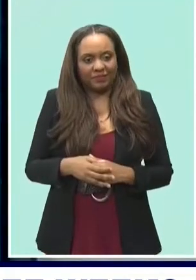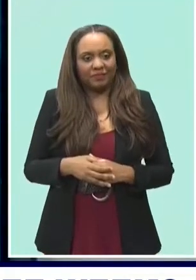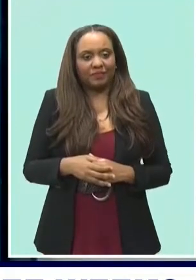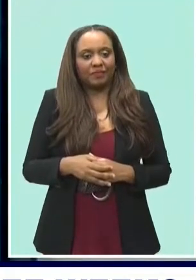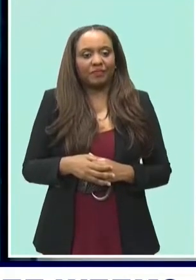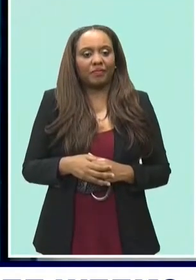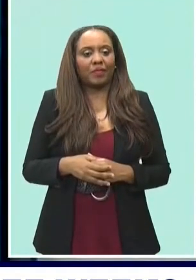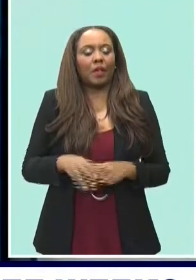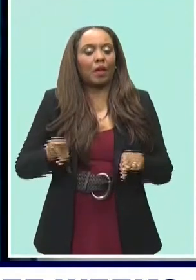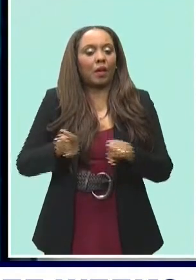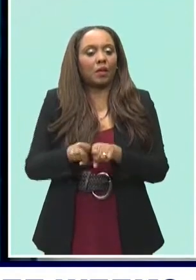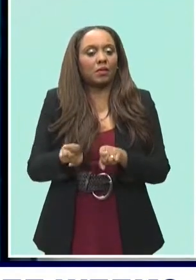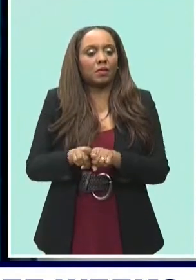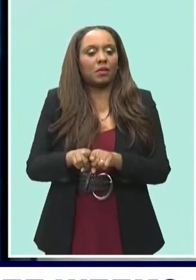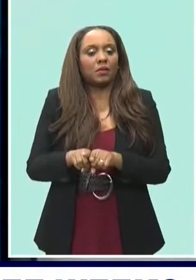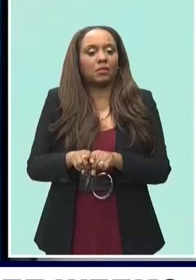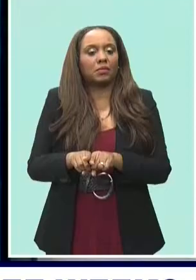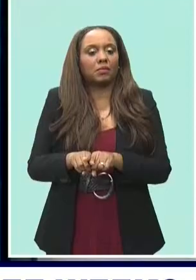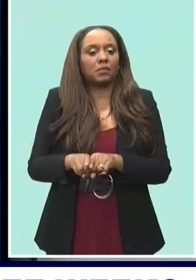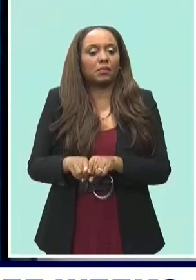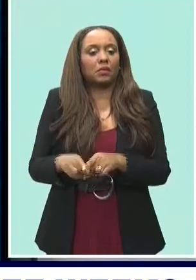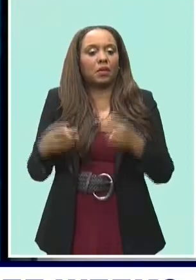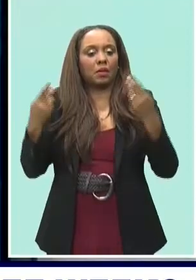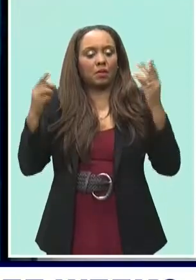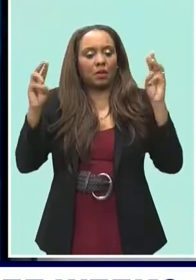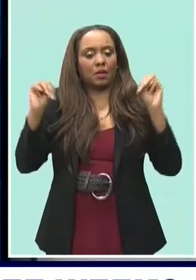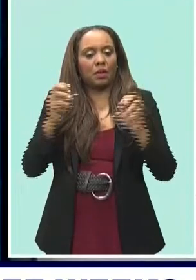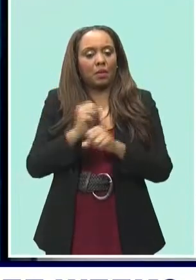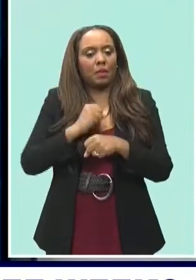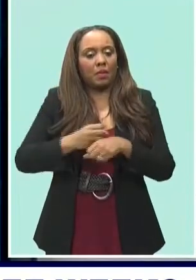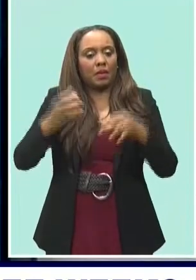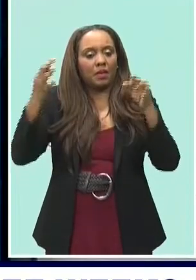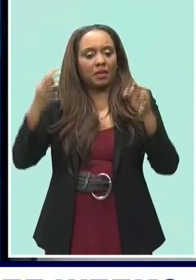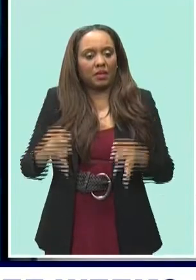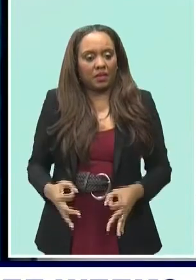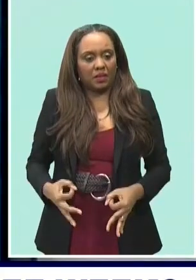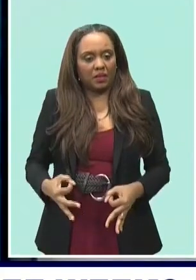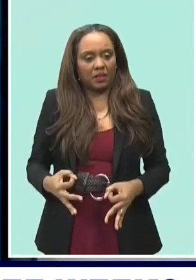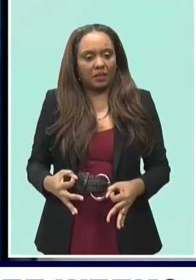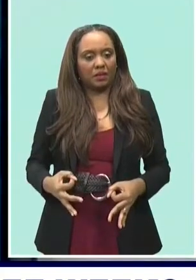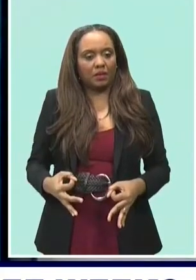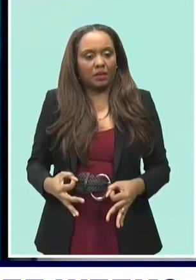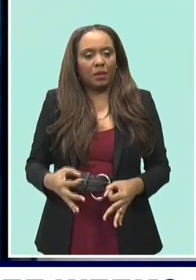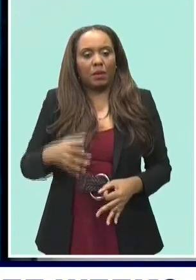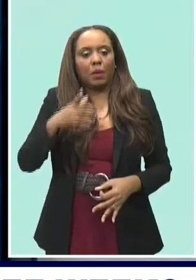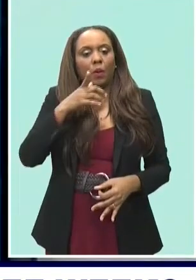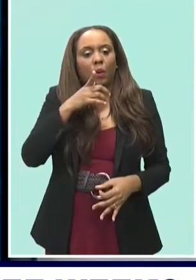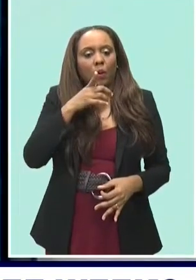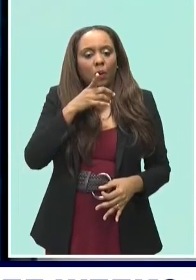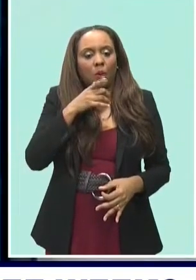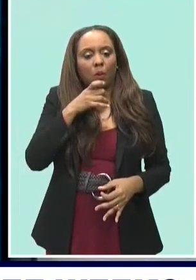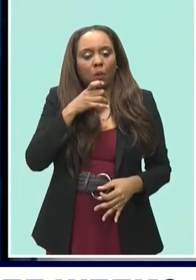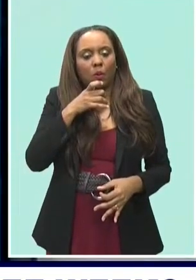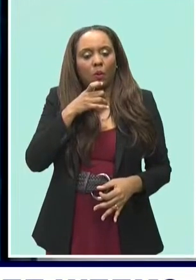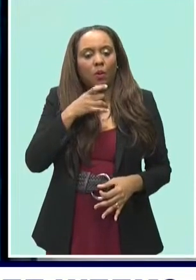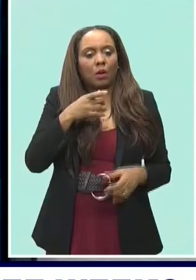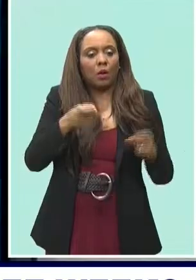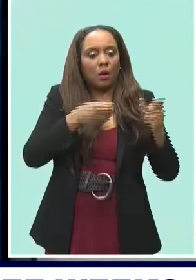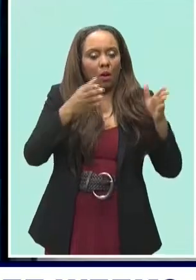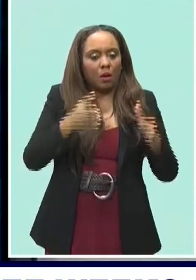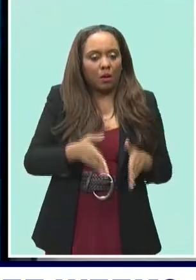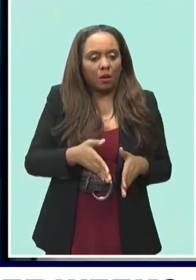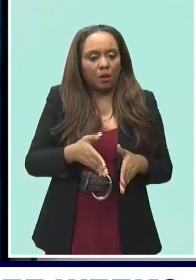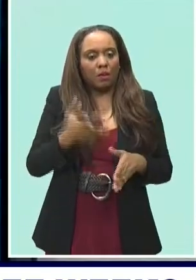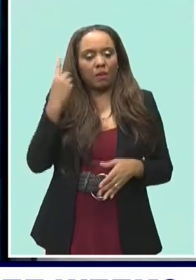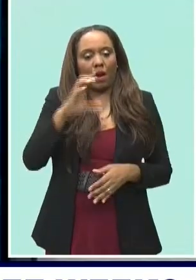And during the media briefing, it was also announced that Prime Minister Mia Amor-Motley had made a decision on who the controller of customs and the